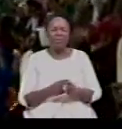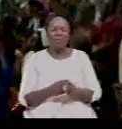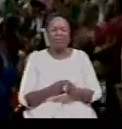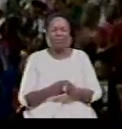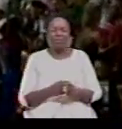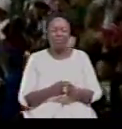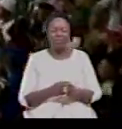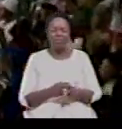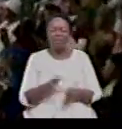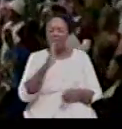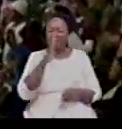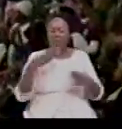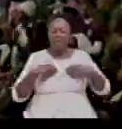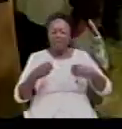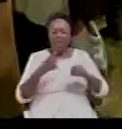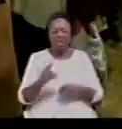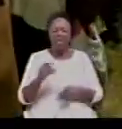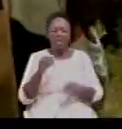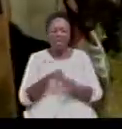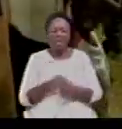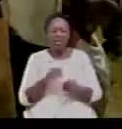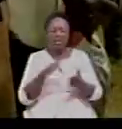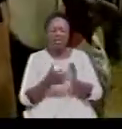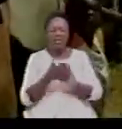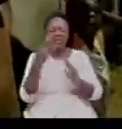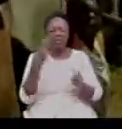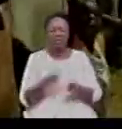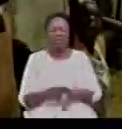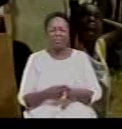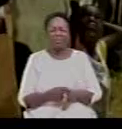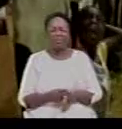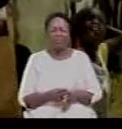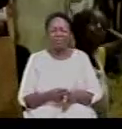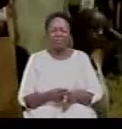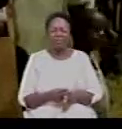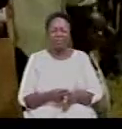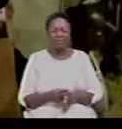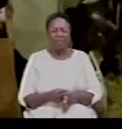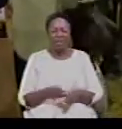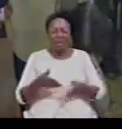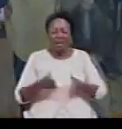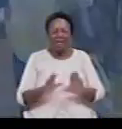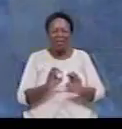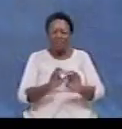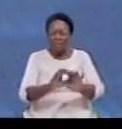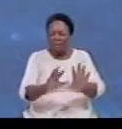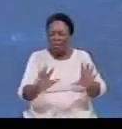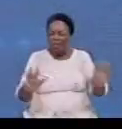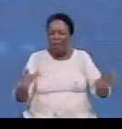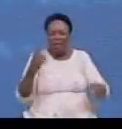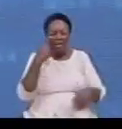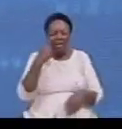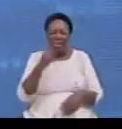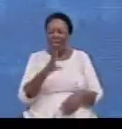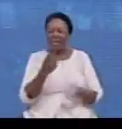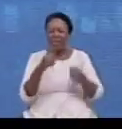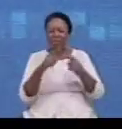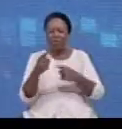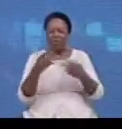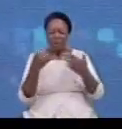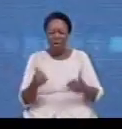Be healed in Jesus' name. Let bright sight come to you now